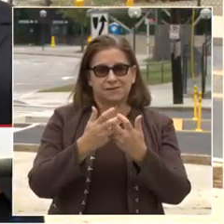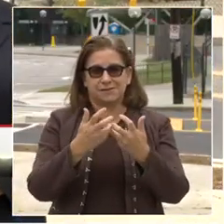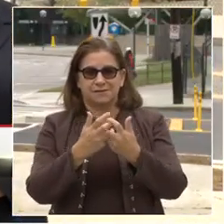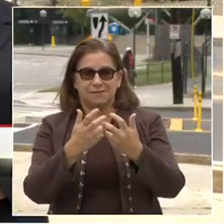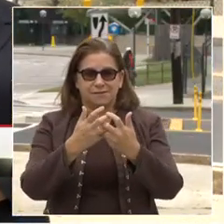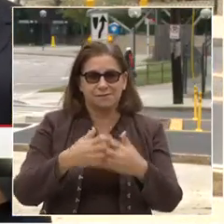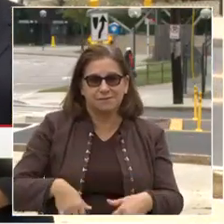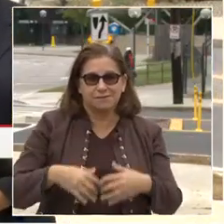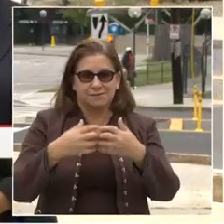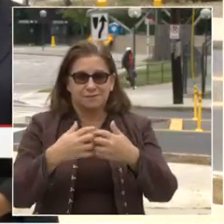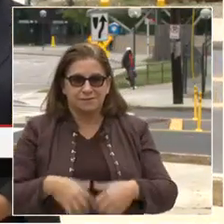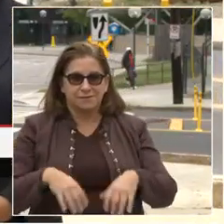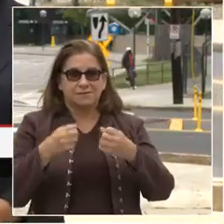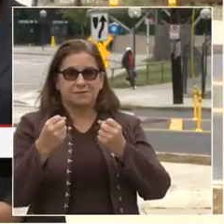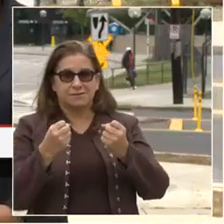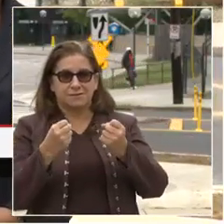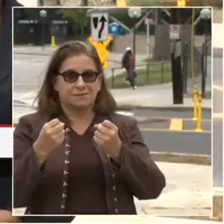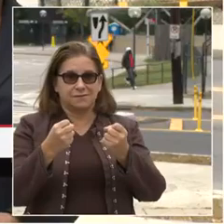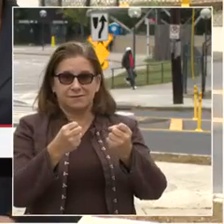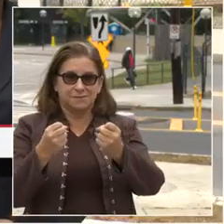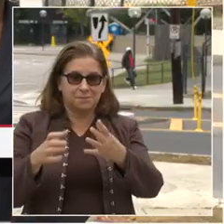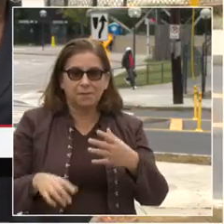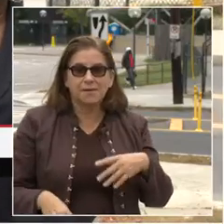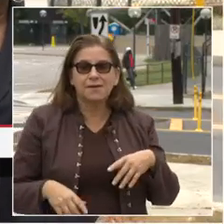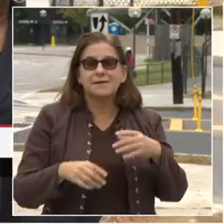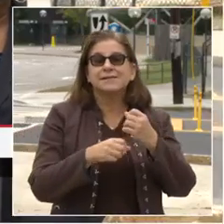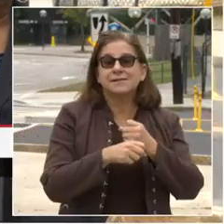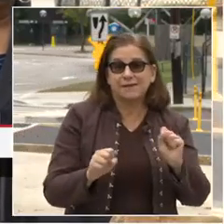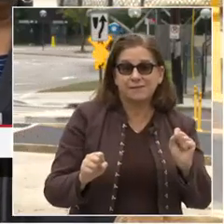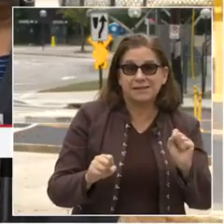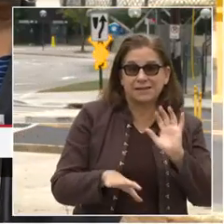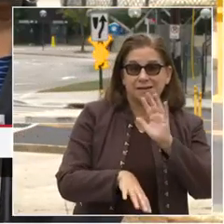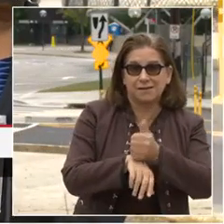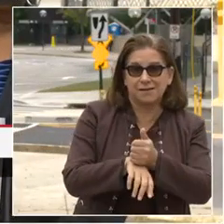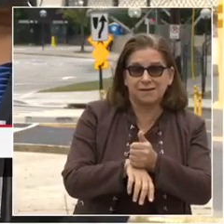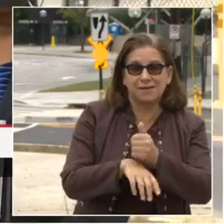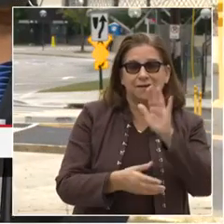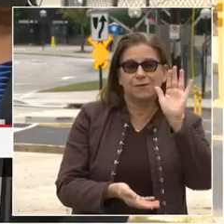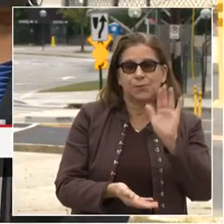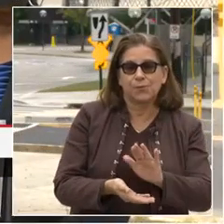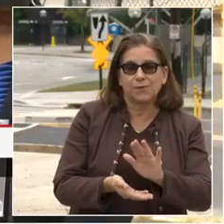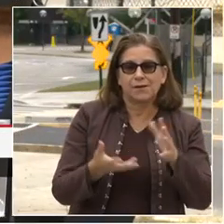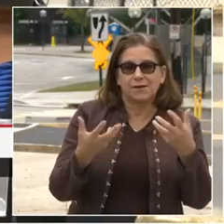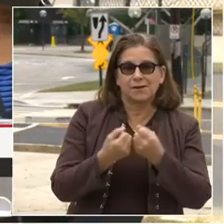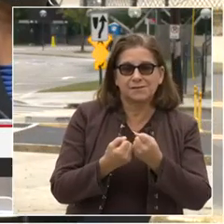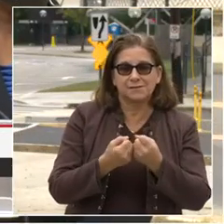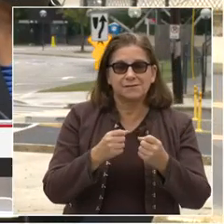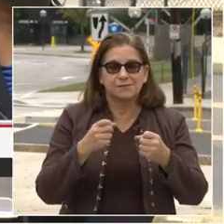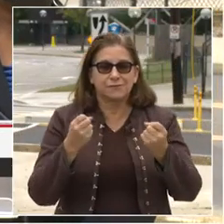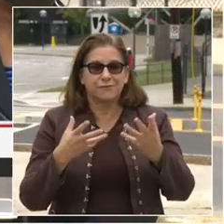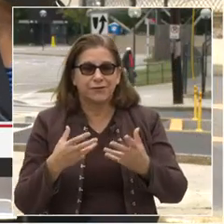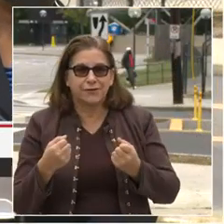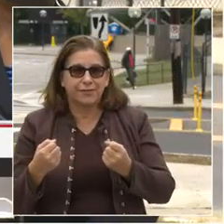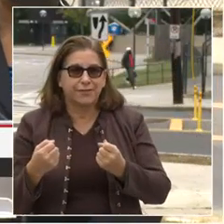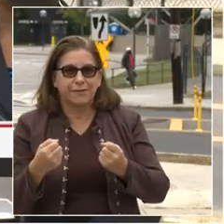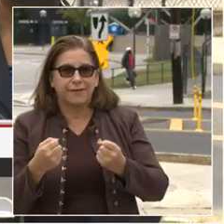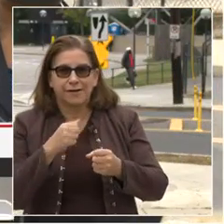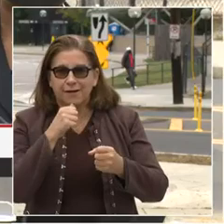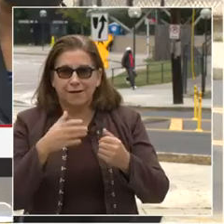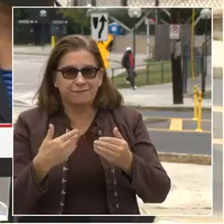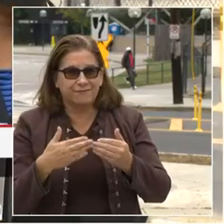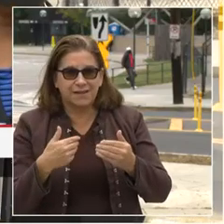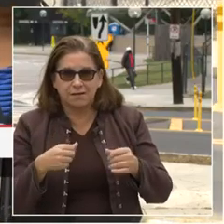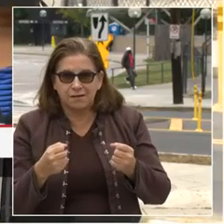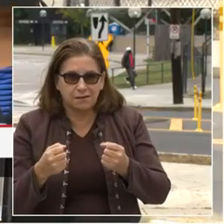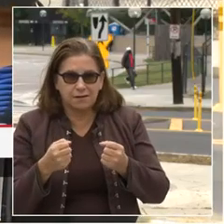parking. And so we're going to do that in a meaningful and respectful way as we're engaging and having those conversations. But at the end of the day, we're going to do what's right and what's going to